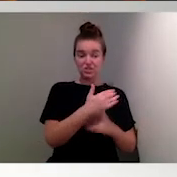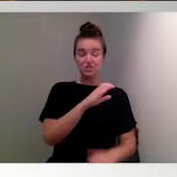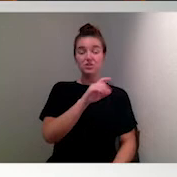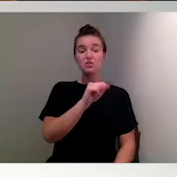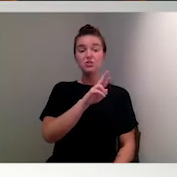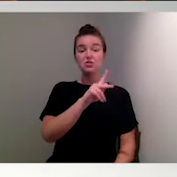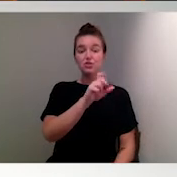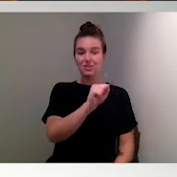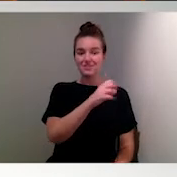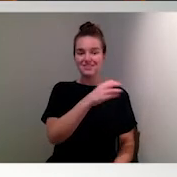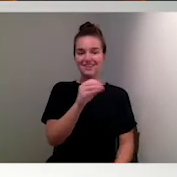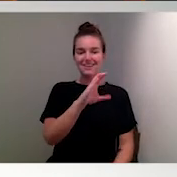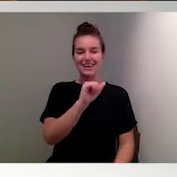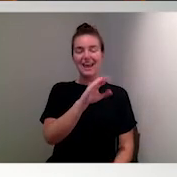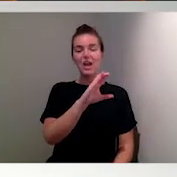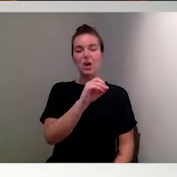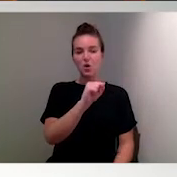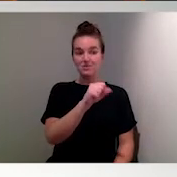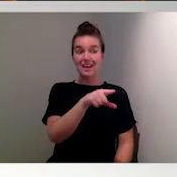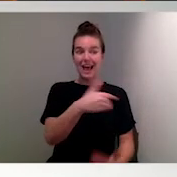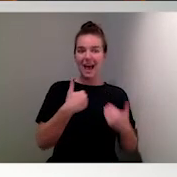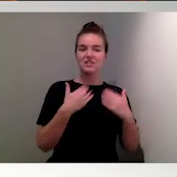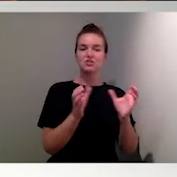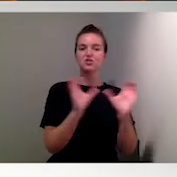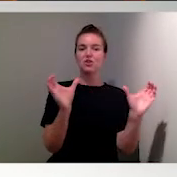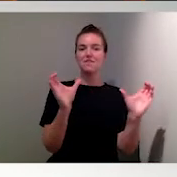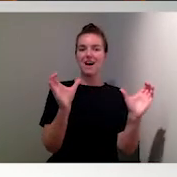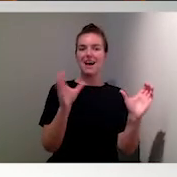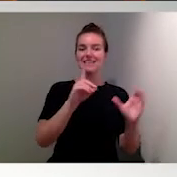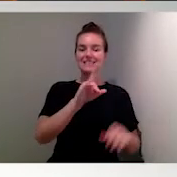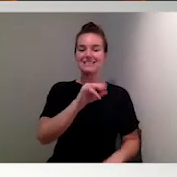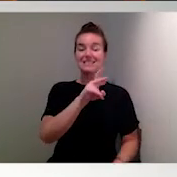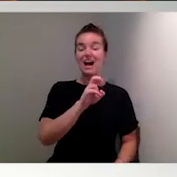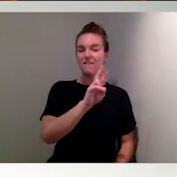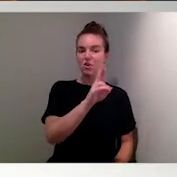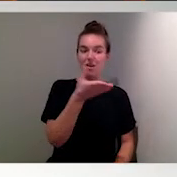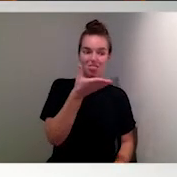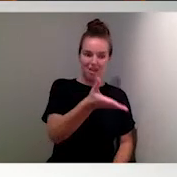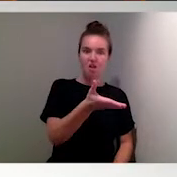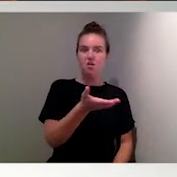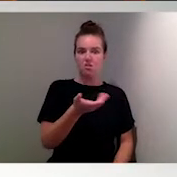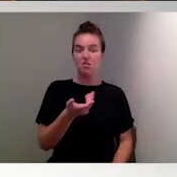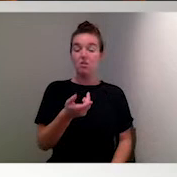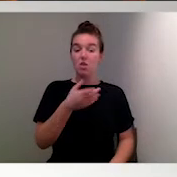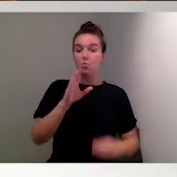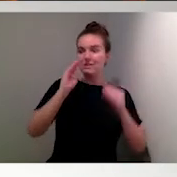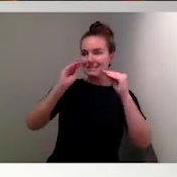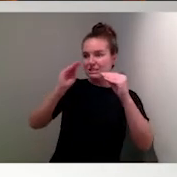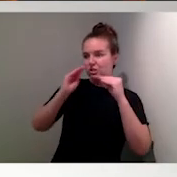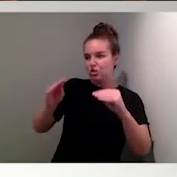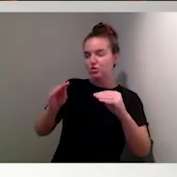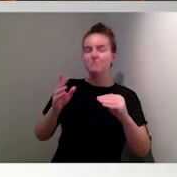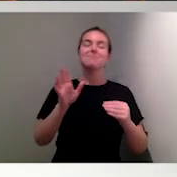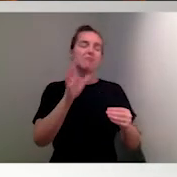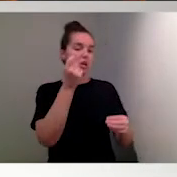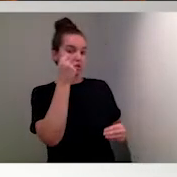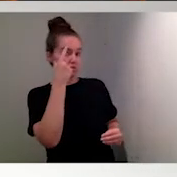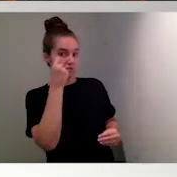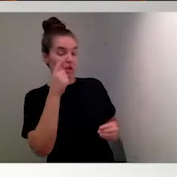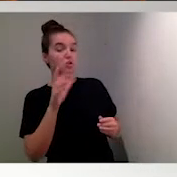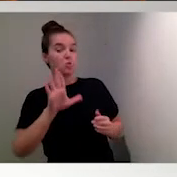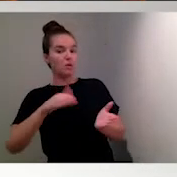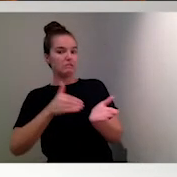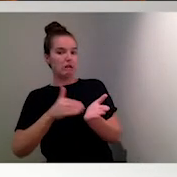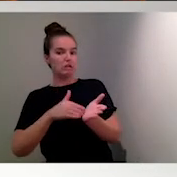will certify you on property. You do have to have medical clearance from your doctor, and then take you diving while you're at the